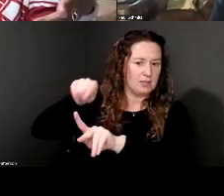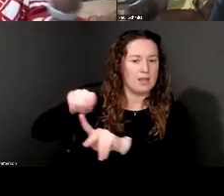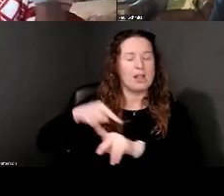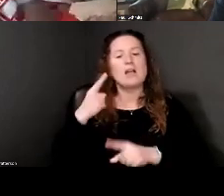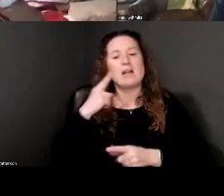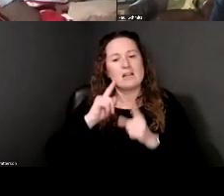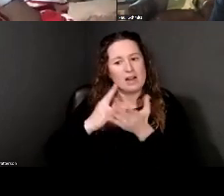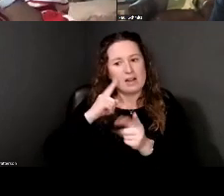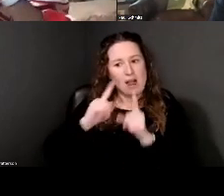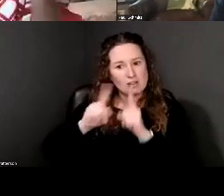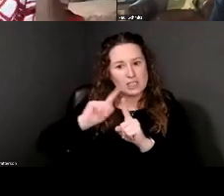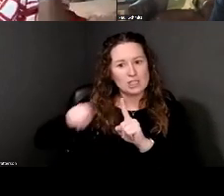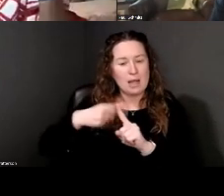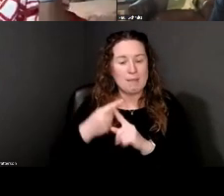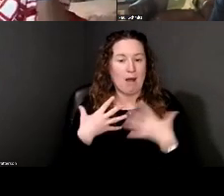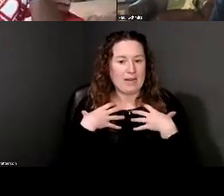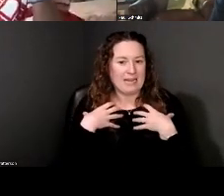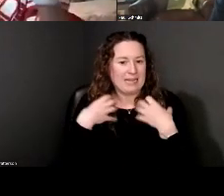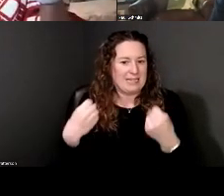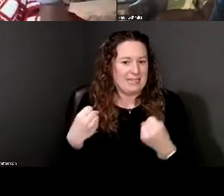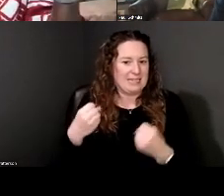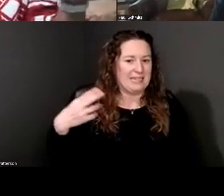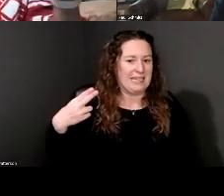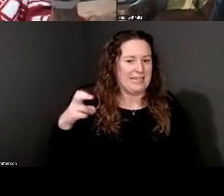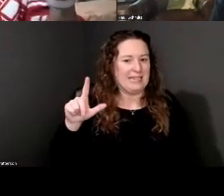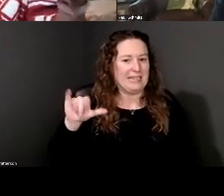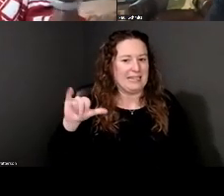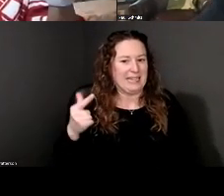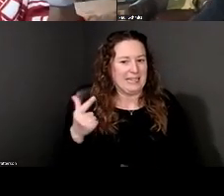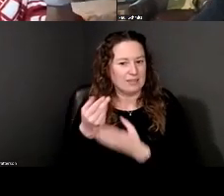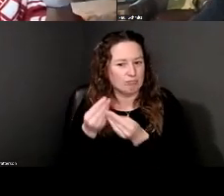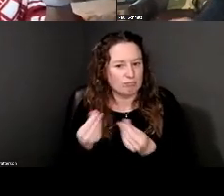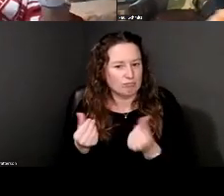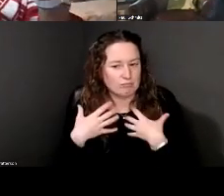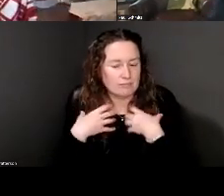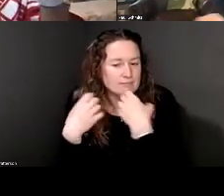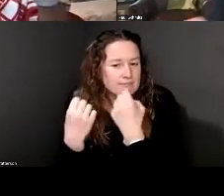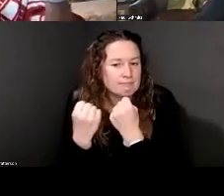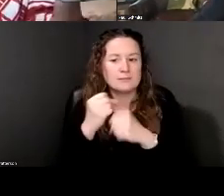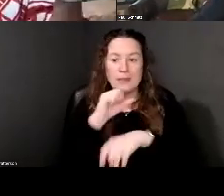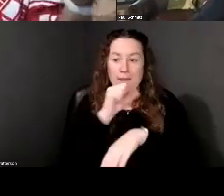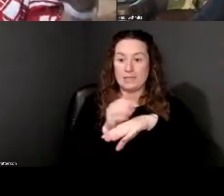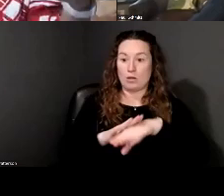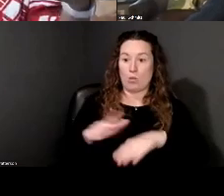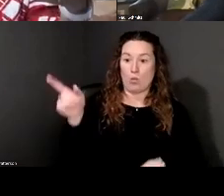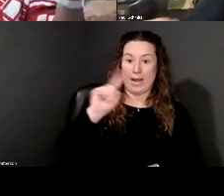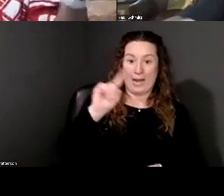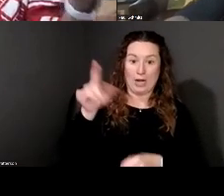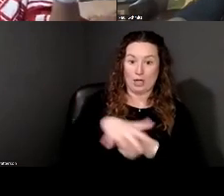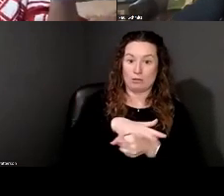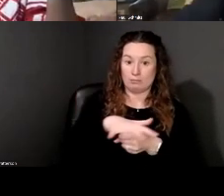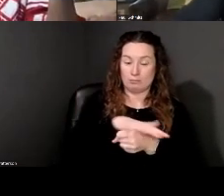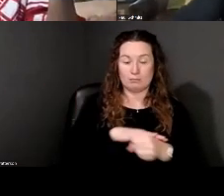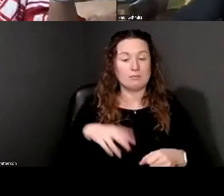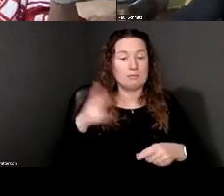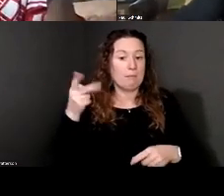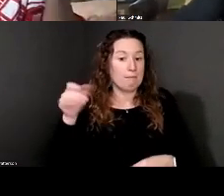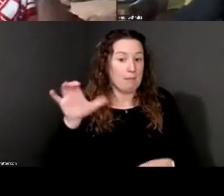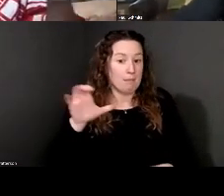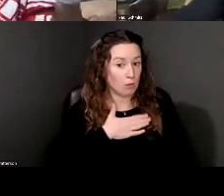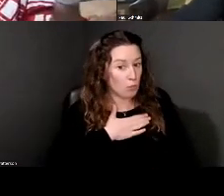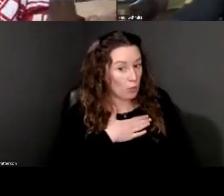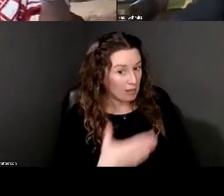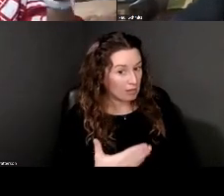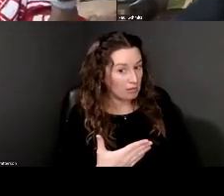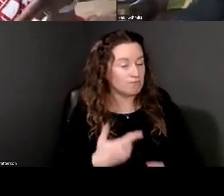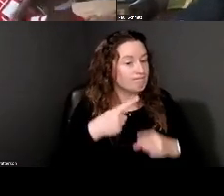healing. So based on where you are, based on context, based on public will, you do have to be creative